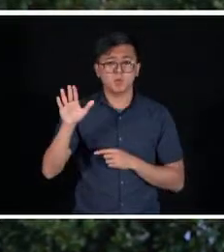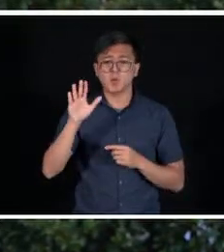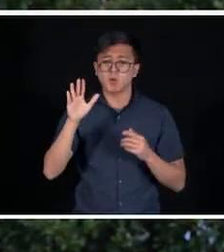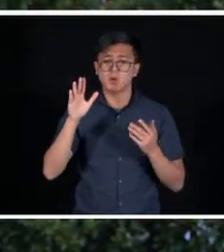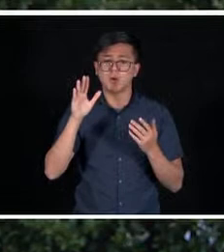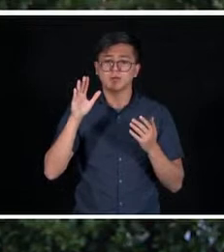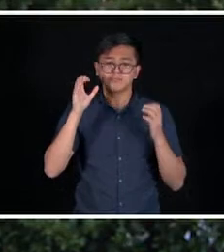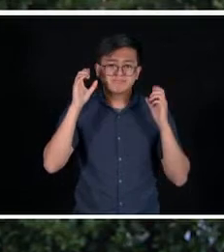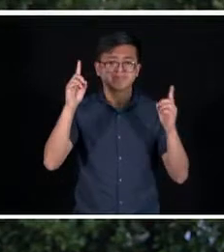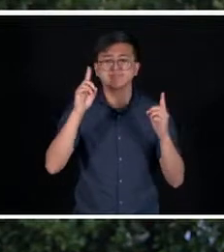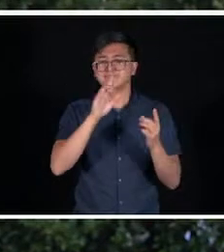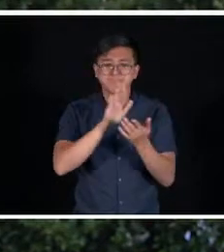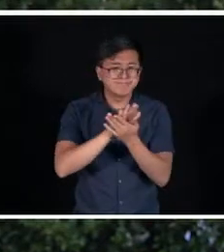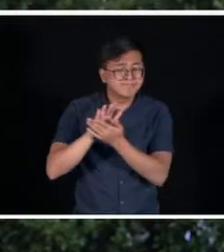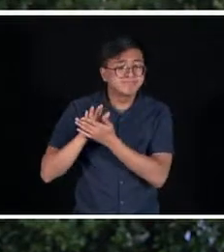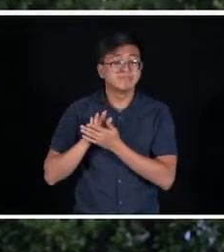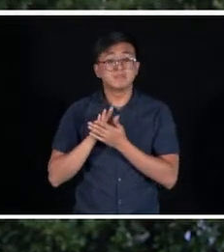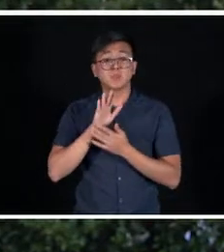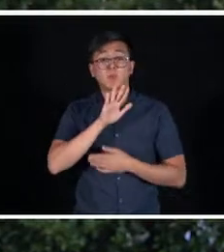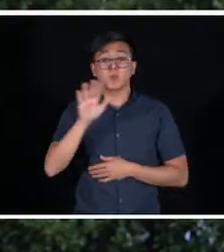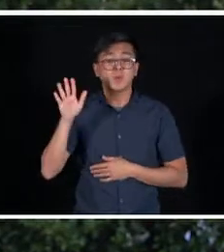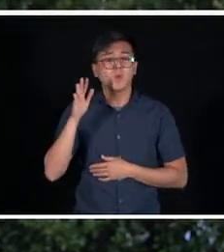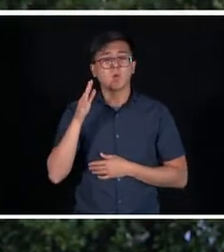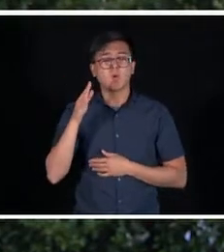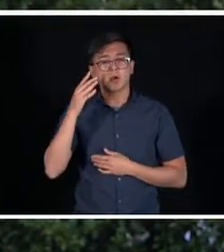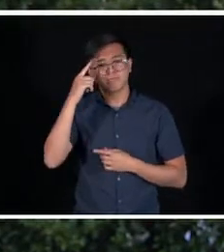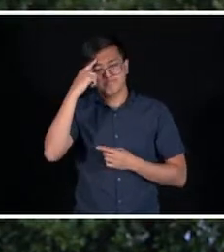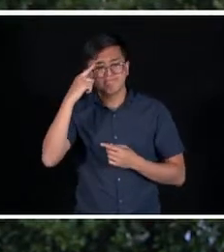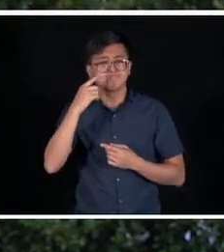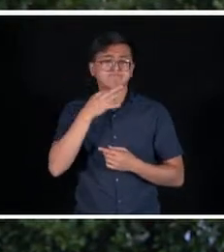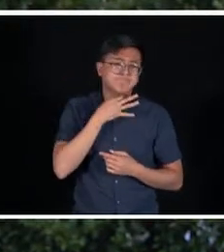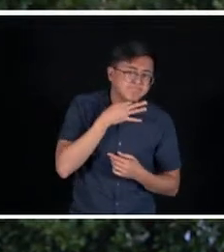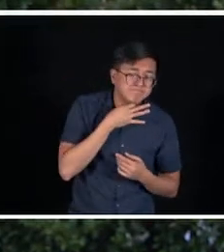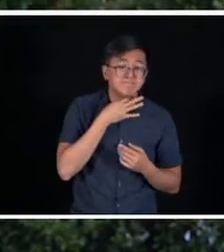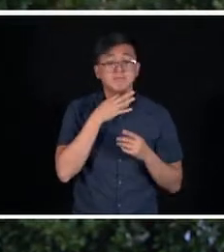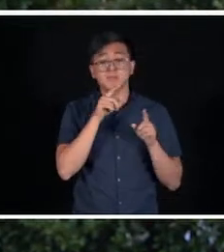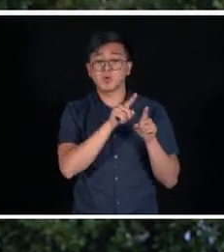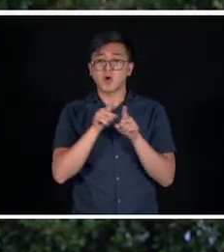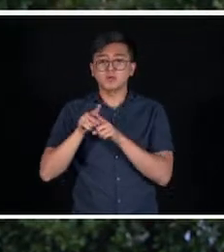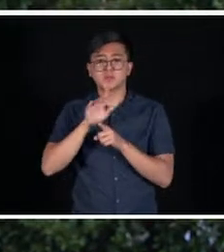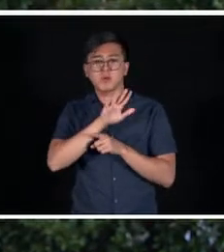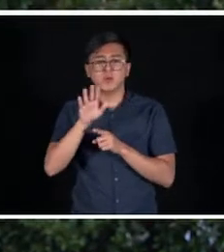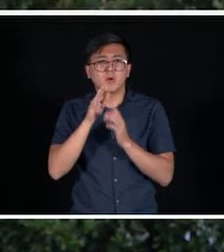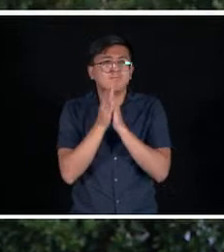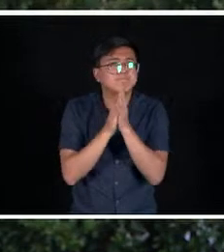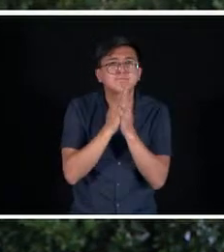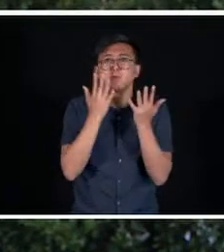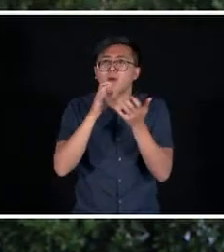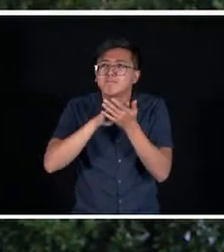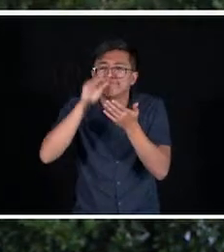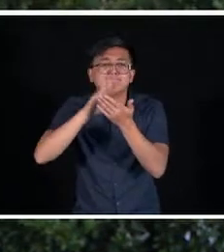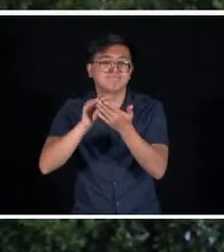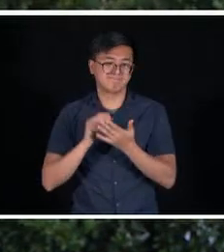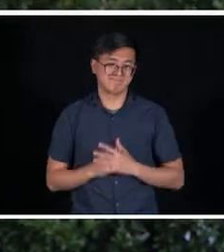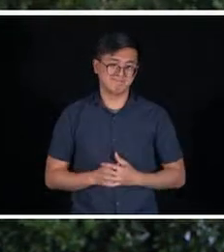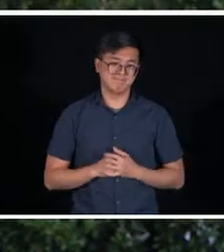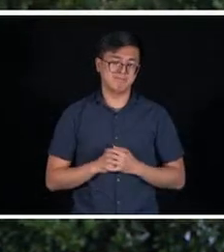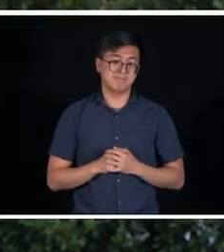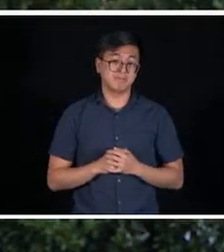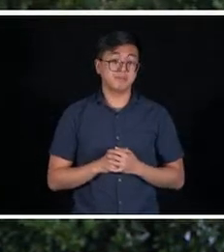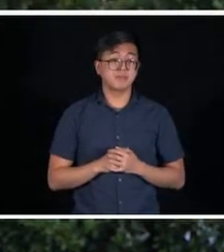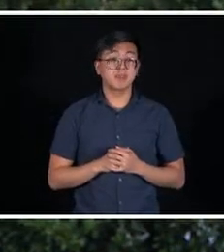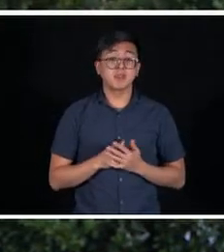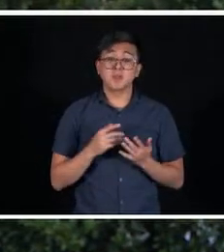your intellectual curiosity, and your unwavering pursuit of knowledge. But let us not